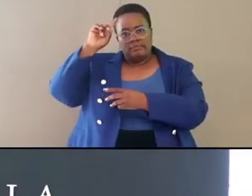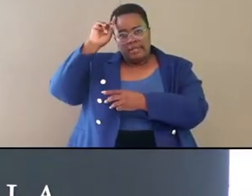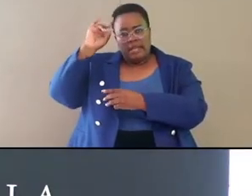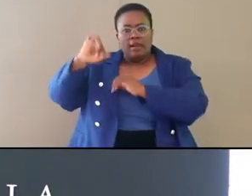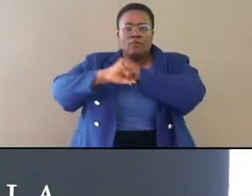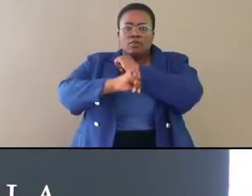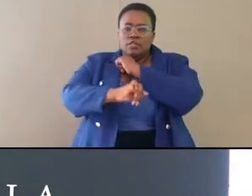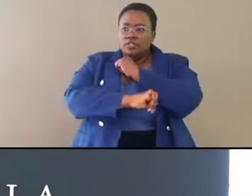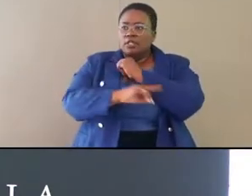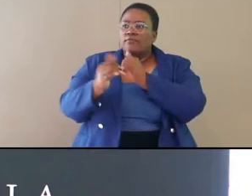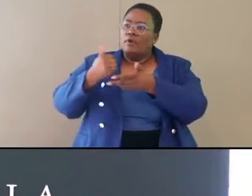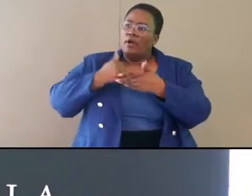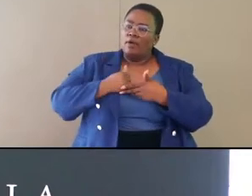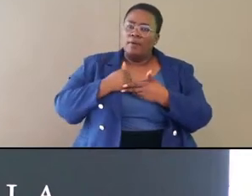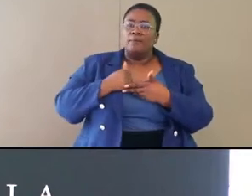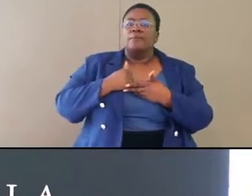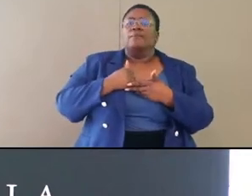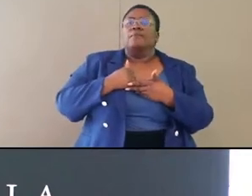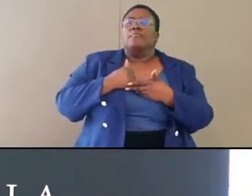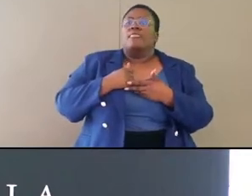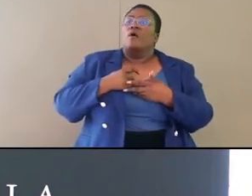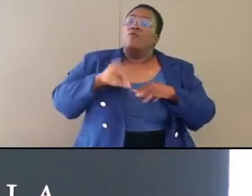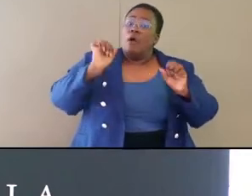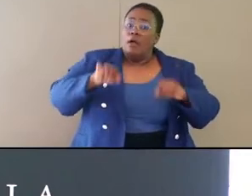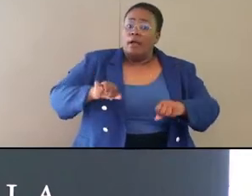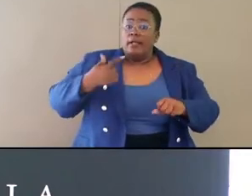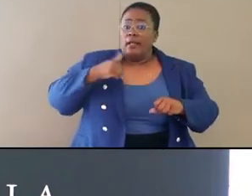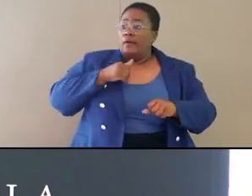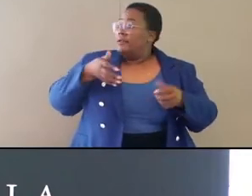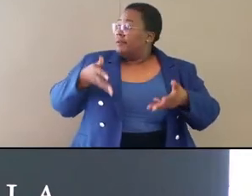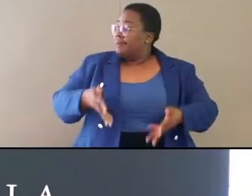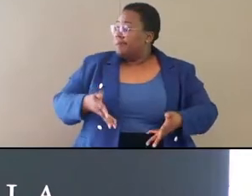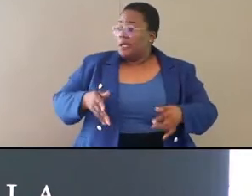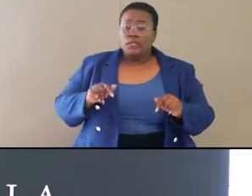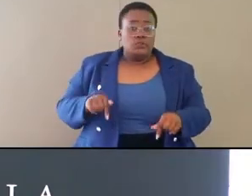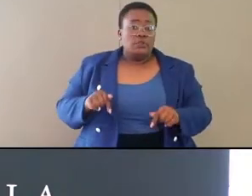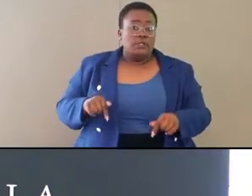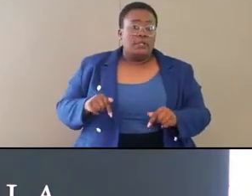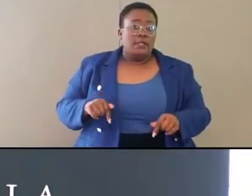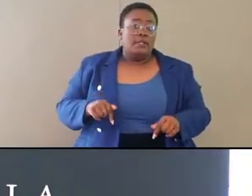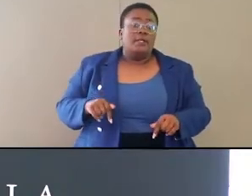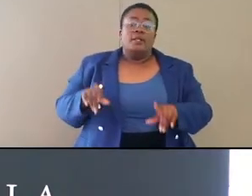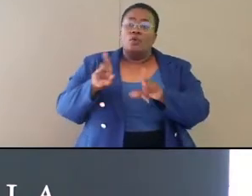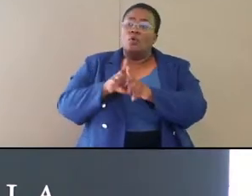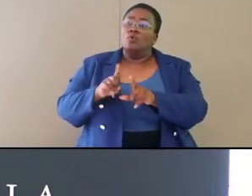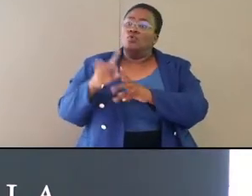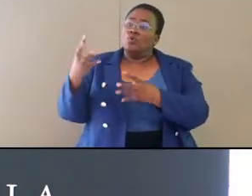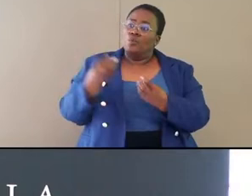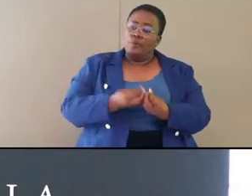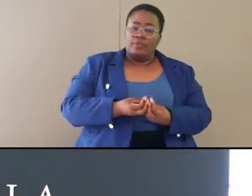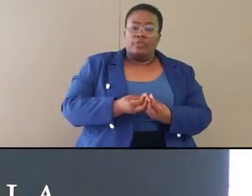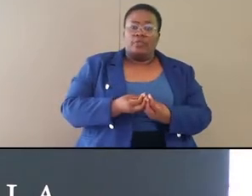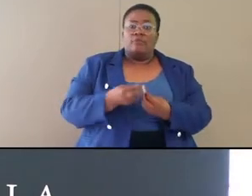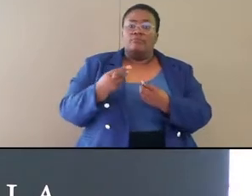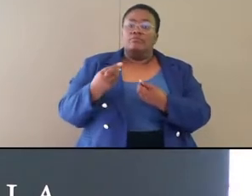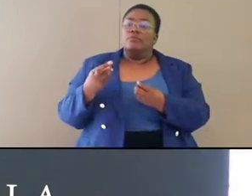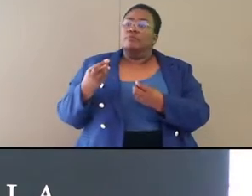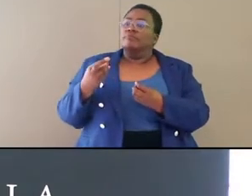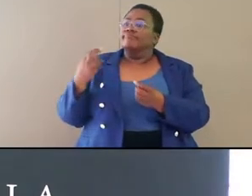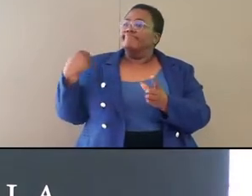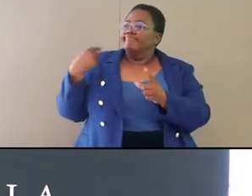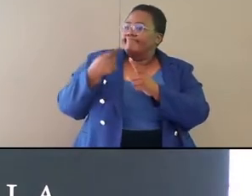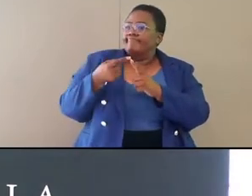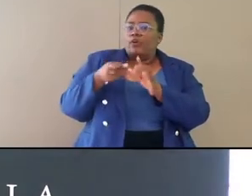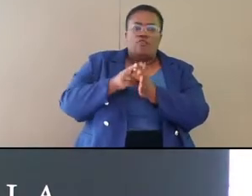enabling us to be here today, for being with us throughout this review, and thank you